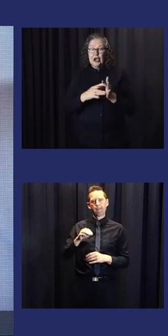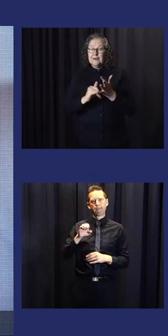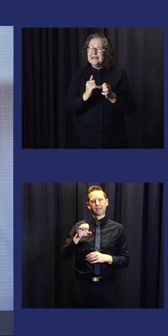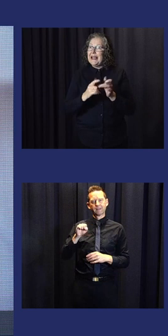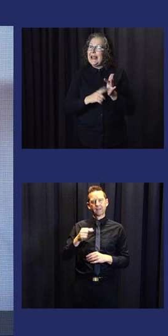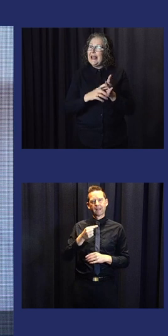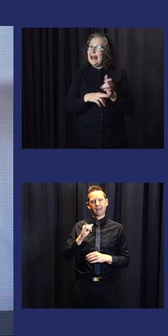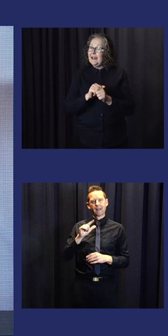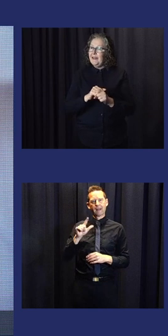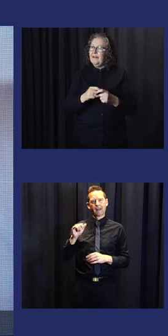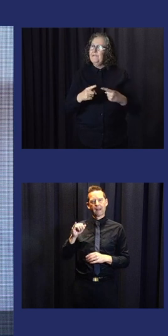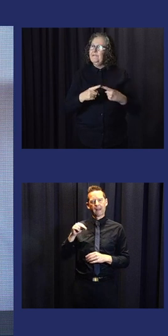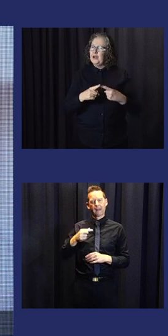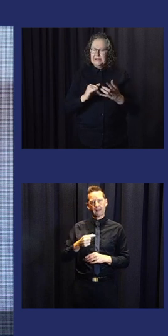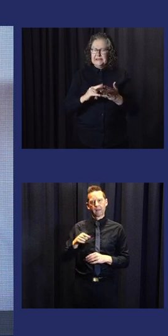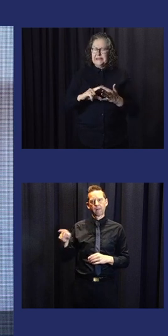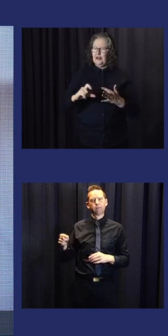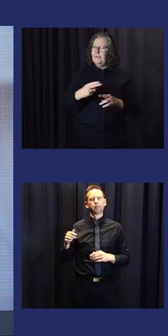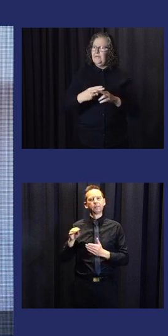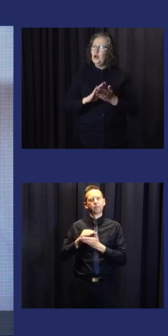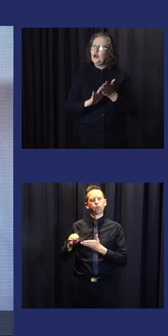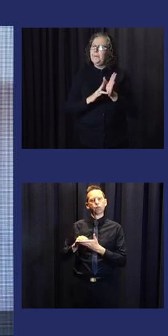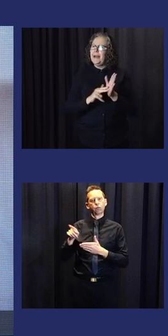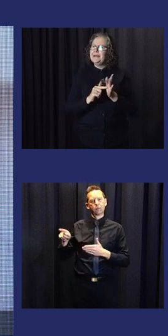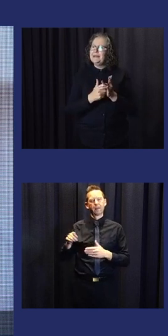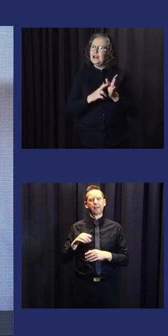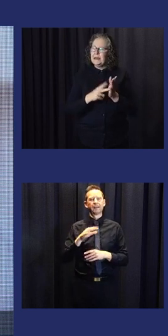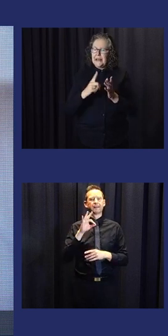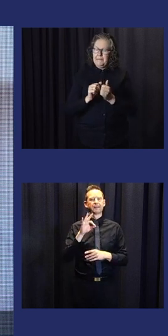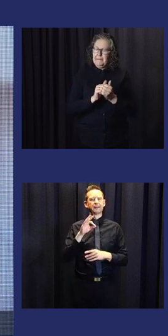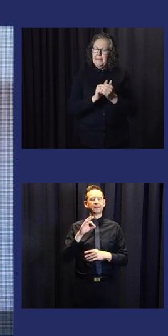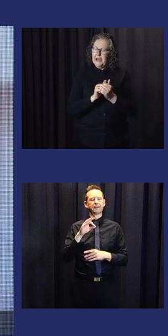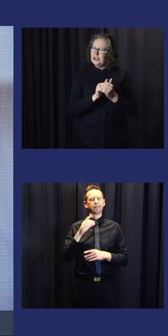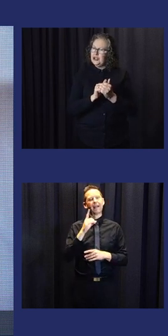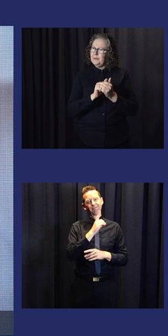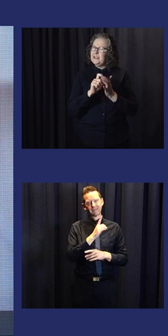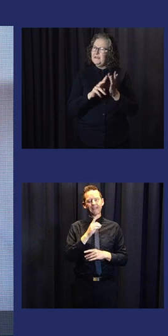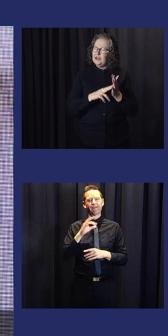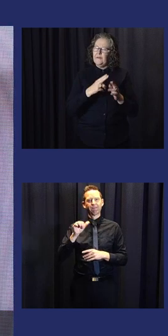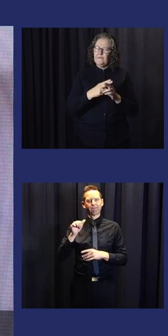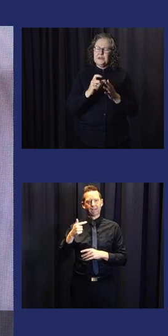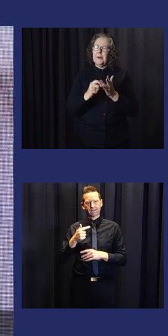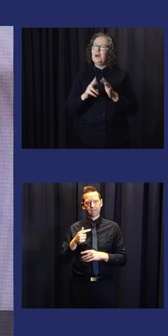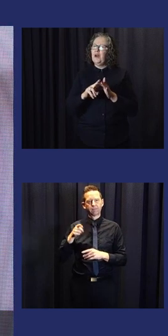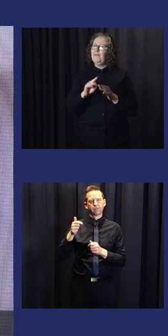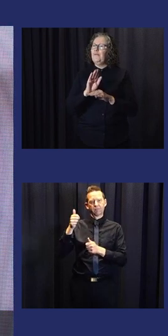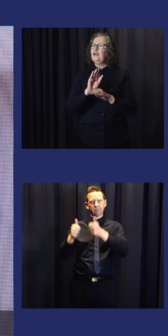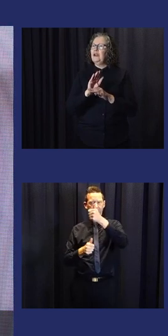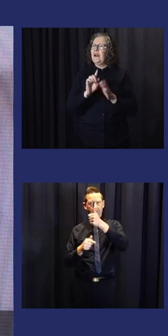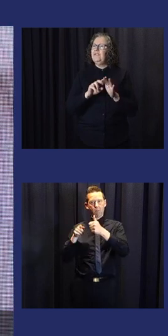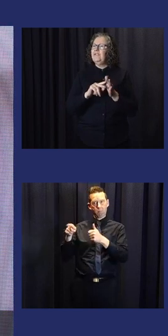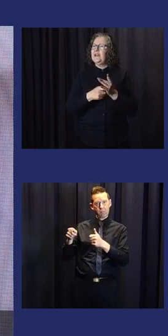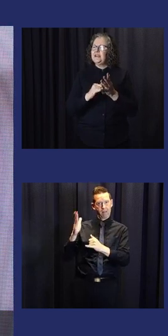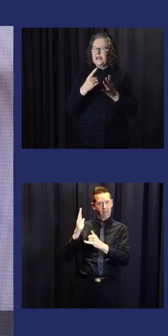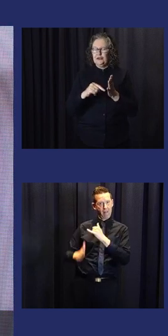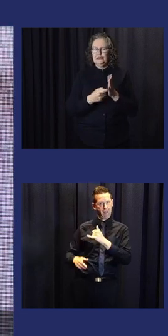First Assistant Secretary of the Humanitarian and Partnerships Division of the Australian Department of Foreign Affairs and Trade, to ask the final question.